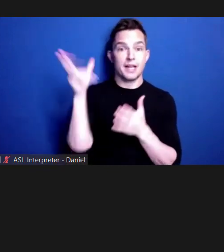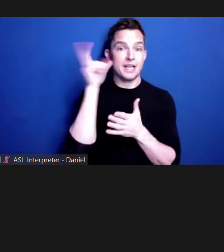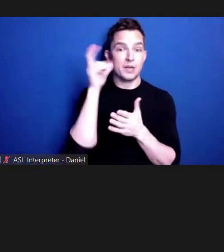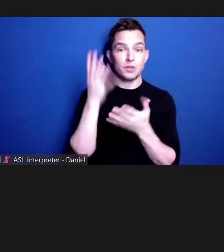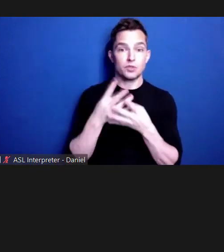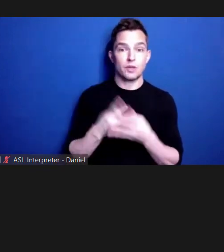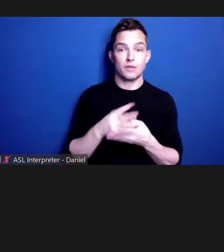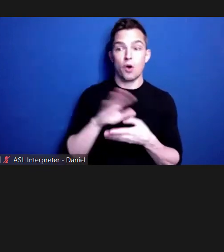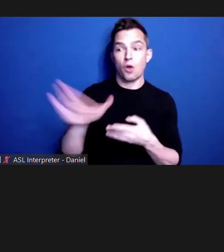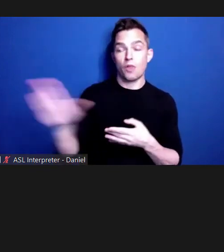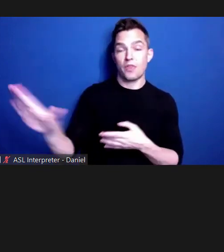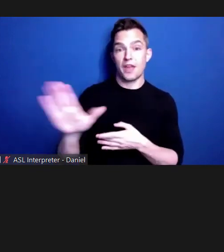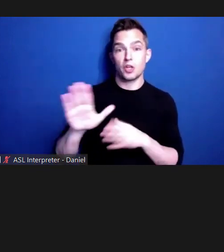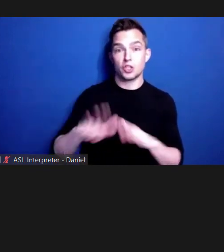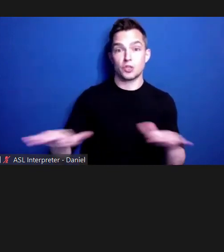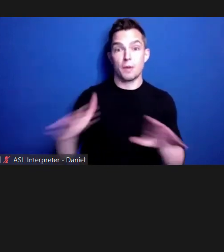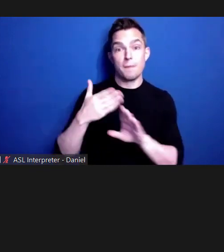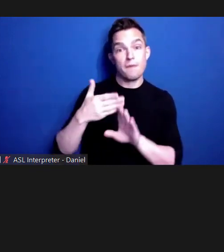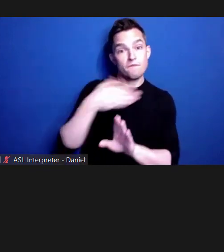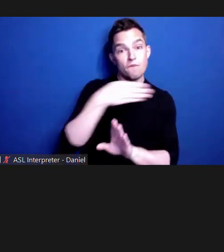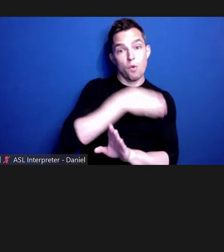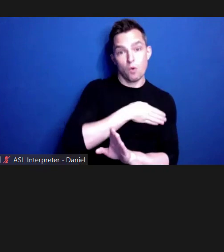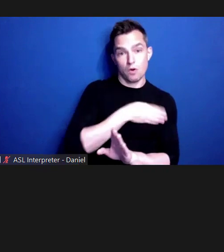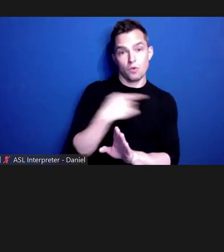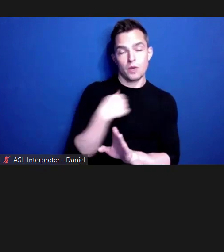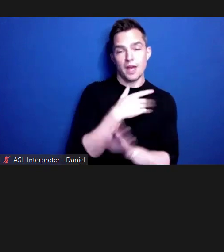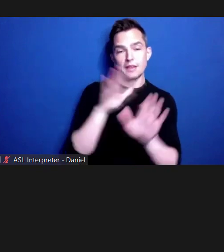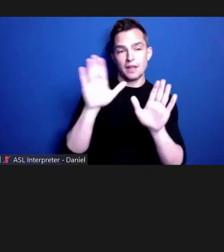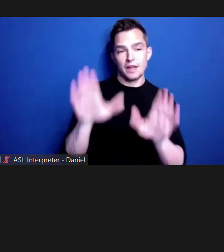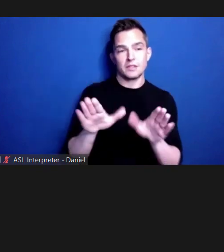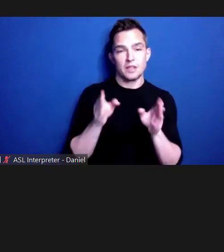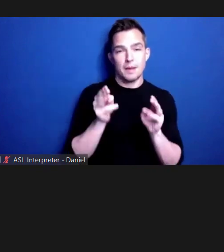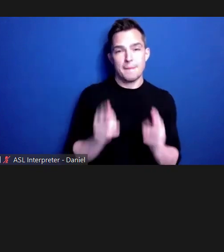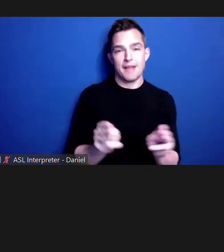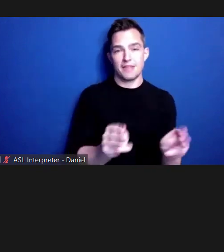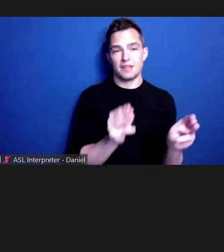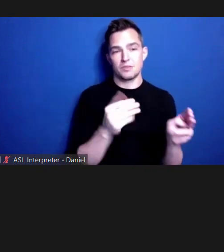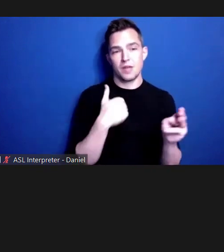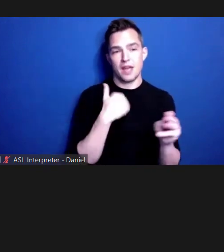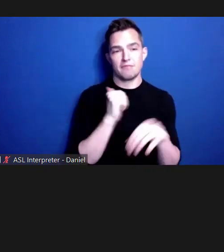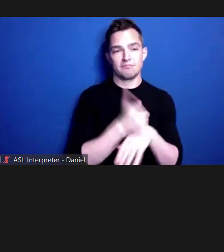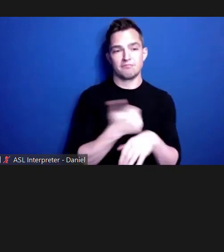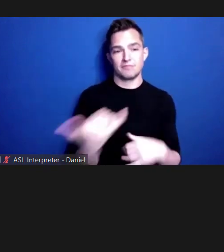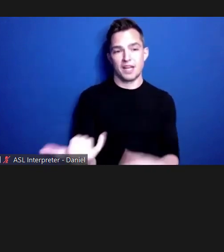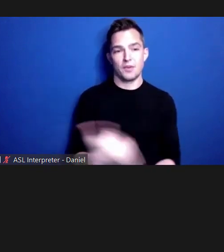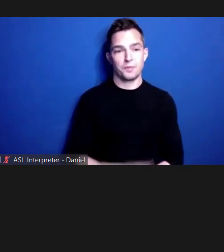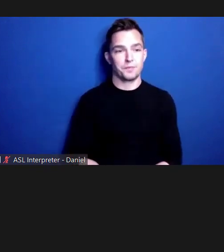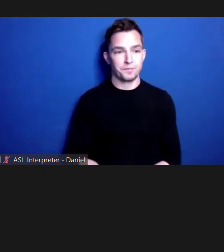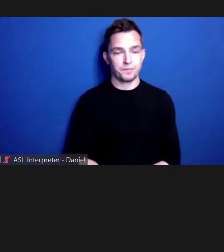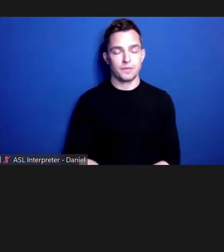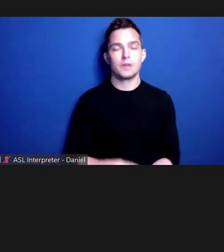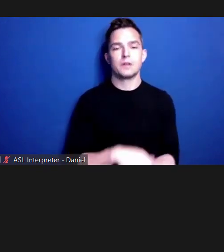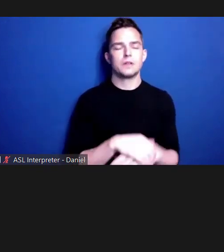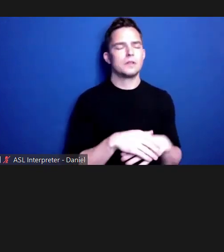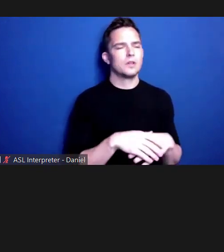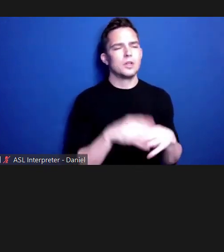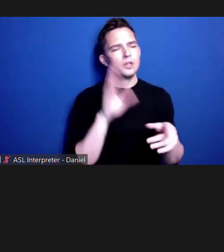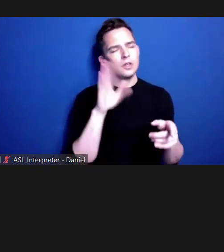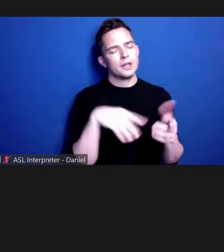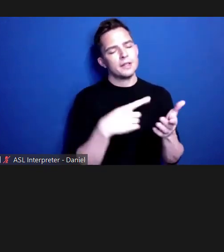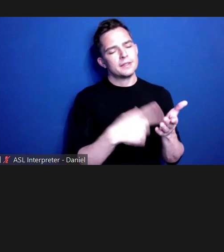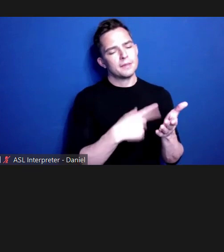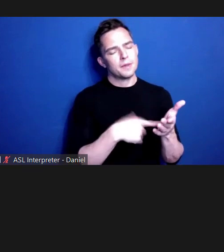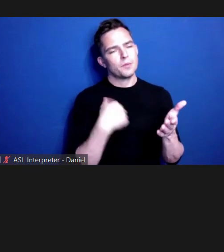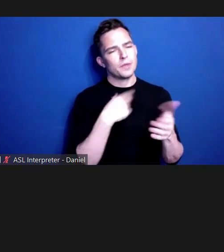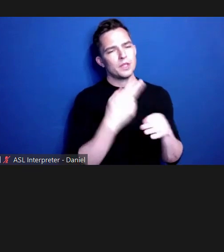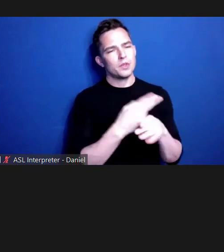of their children, even before we've had the excellent methods that we now have to do this. You know, sometimes we